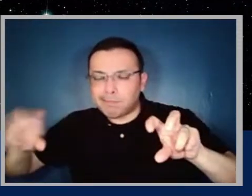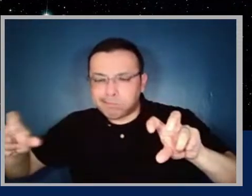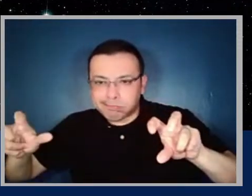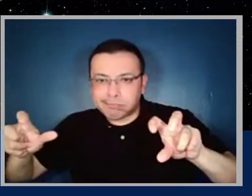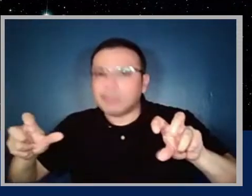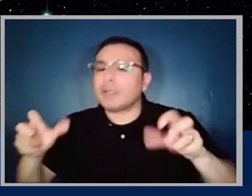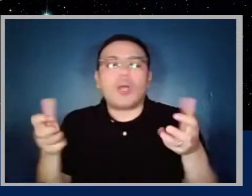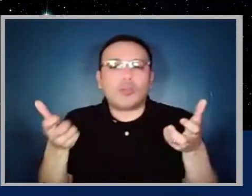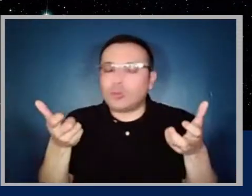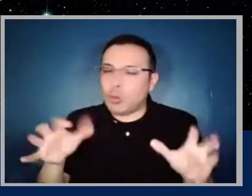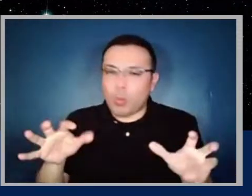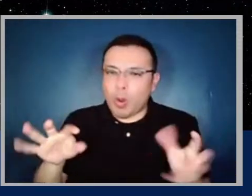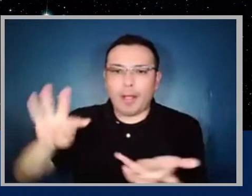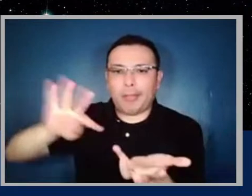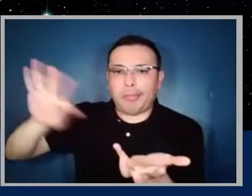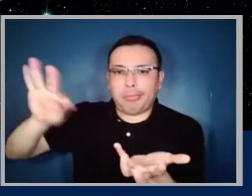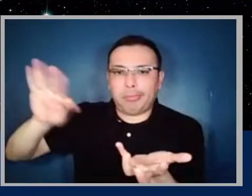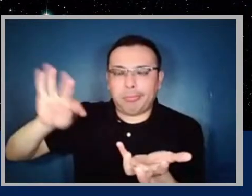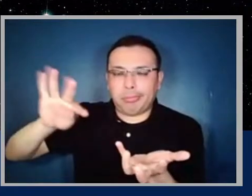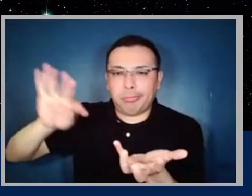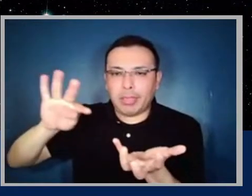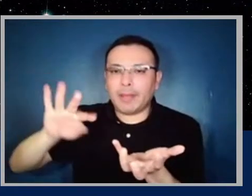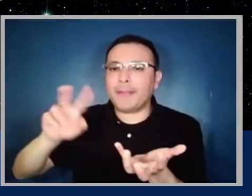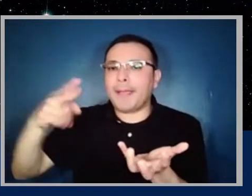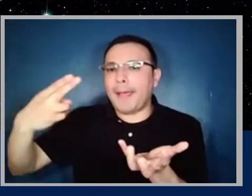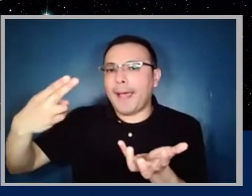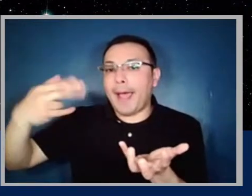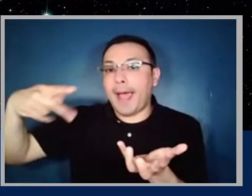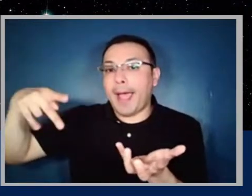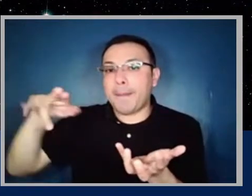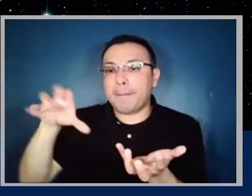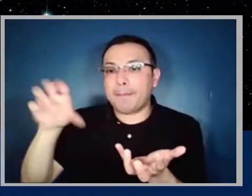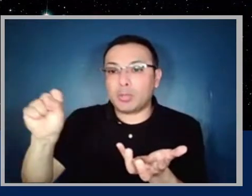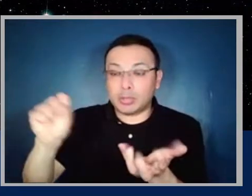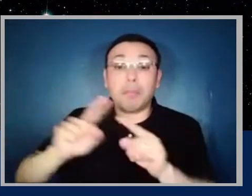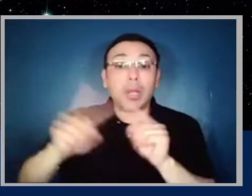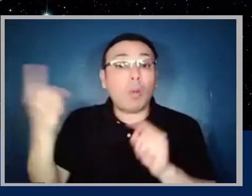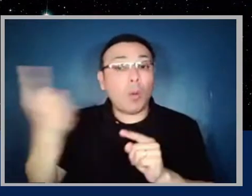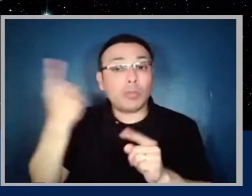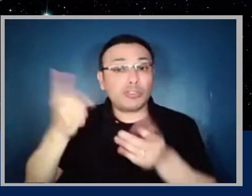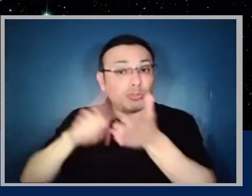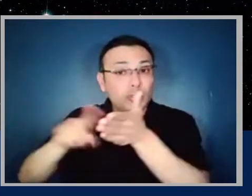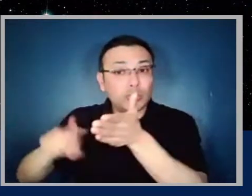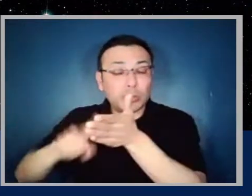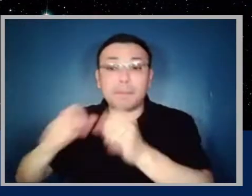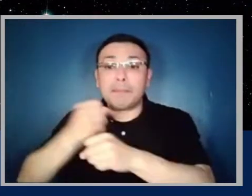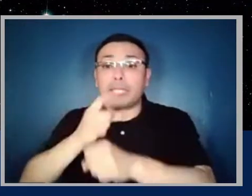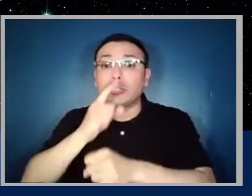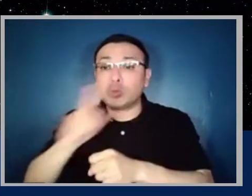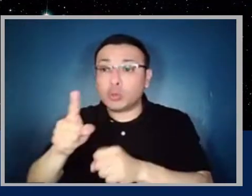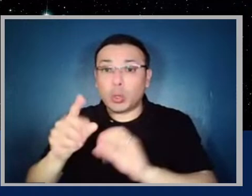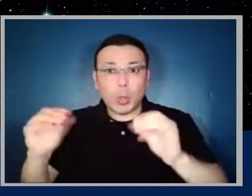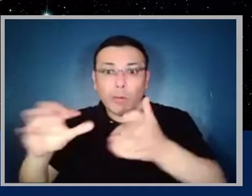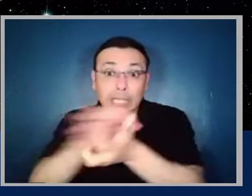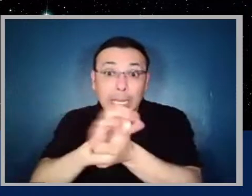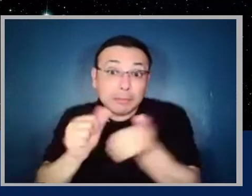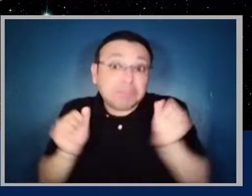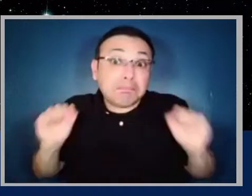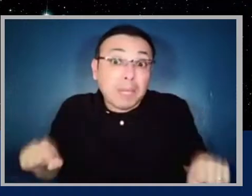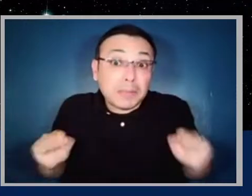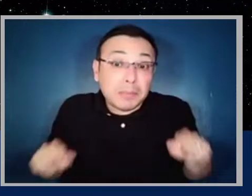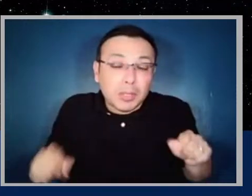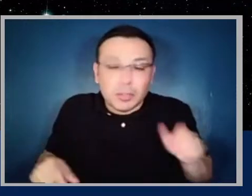release hypers after it's landed. But of course, we're always checking to make sure that nothing got damaged on splashdown and